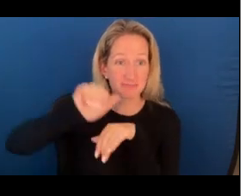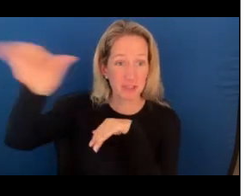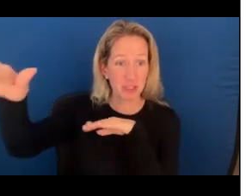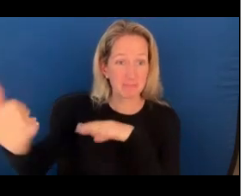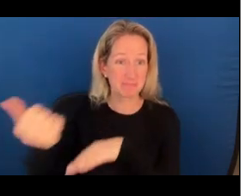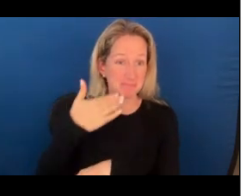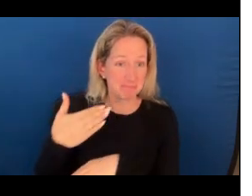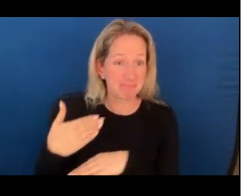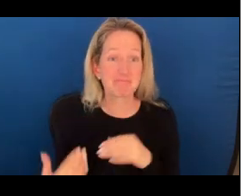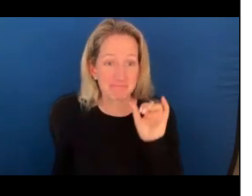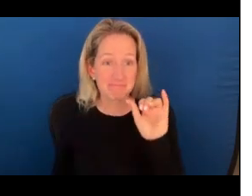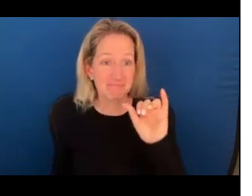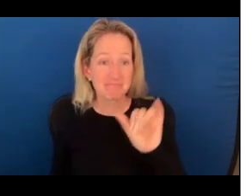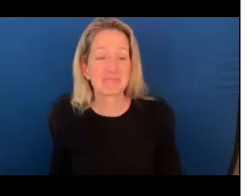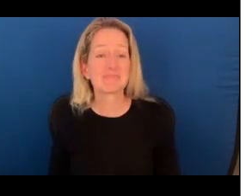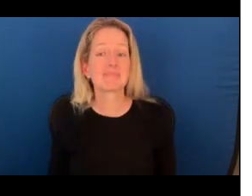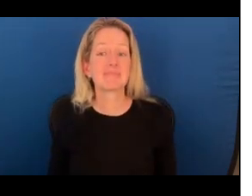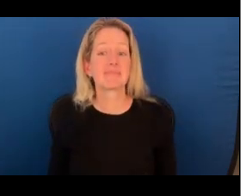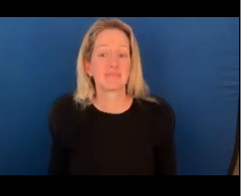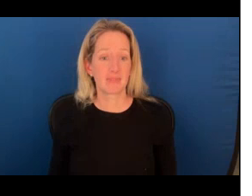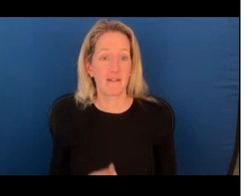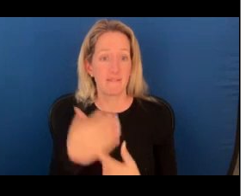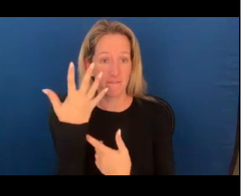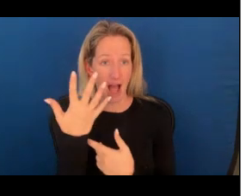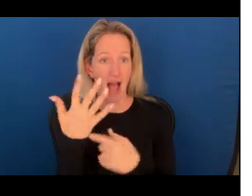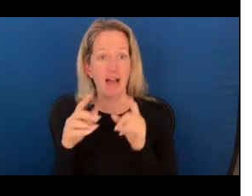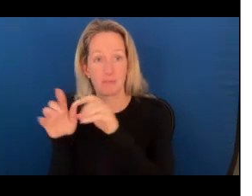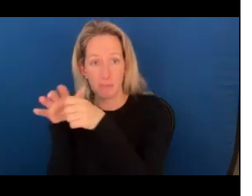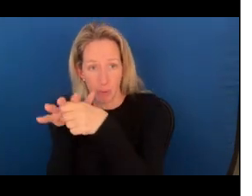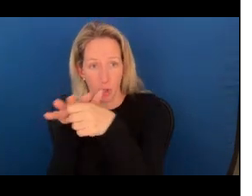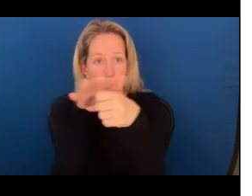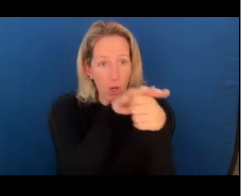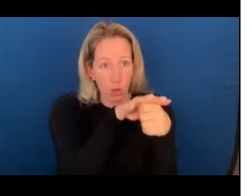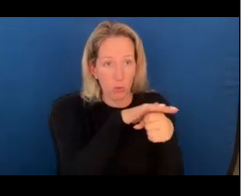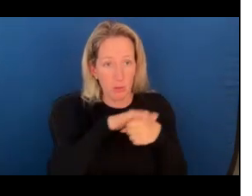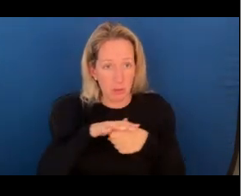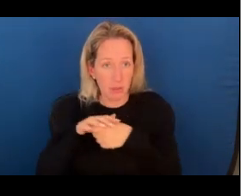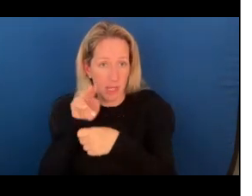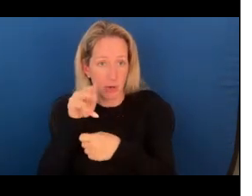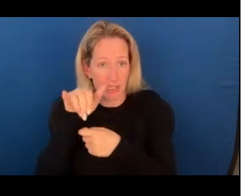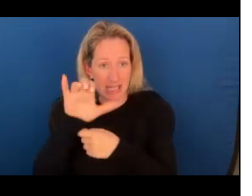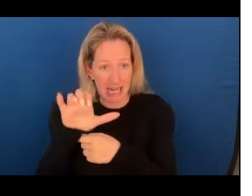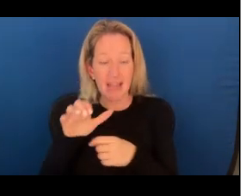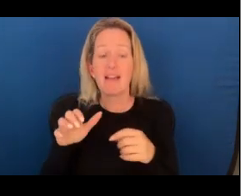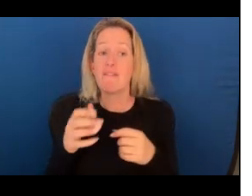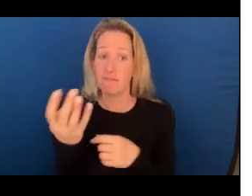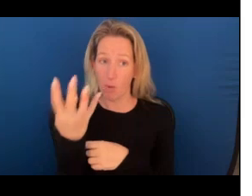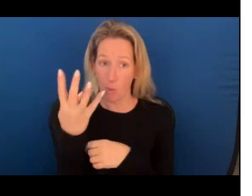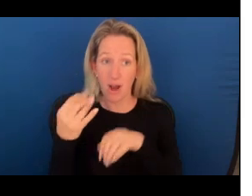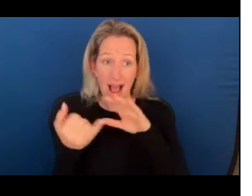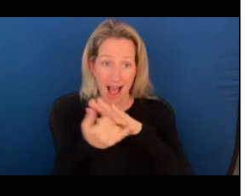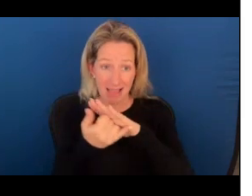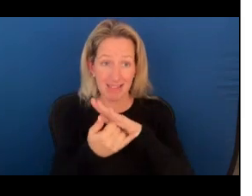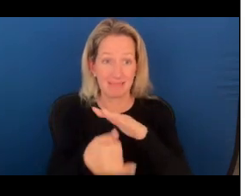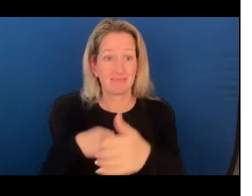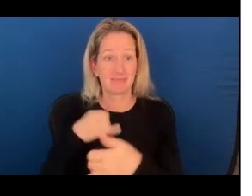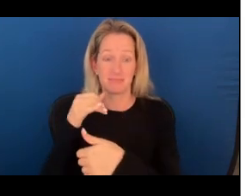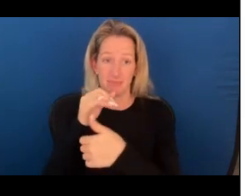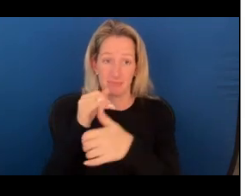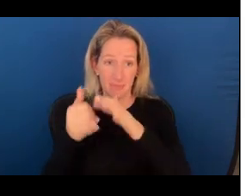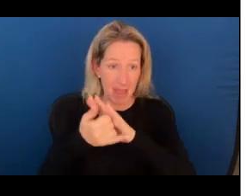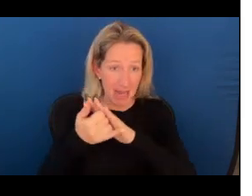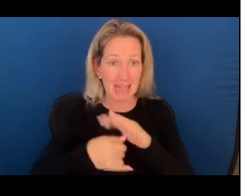there's five boroughs in New York City. Four of them are on islands. Manhattan is an island, Staten Island is an island, and